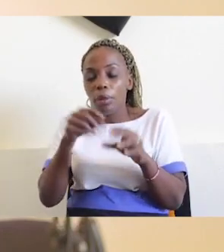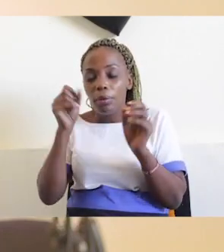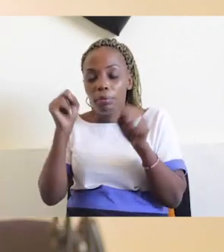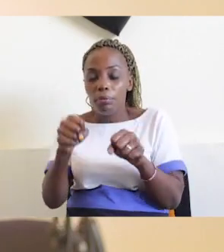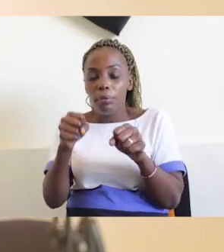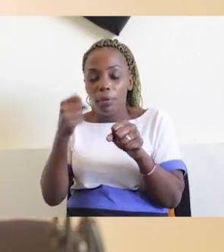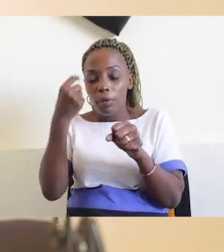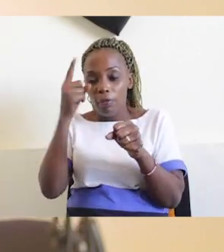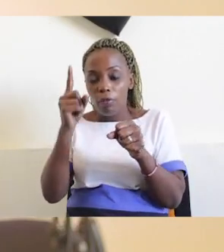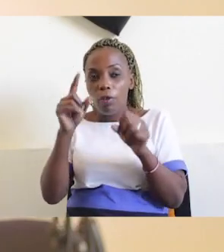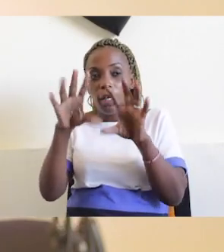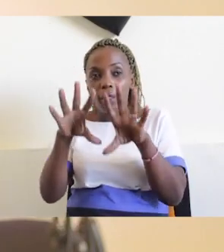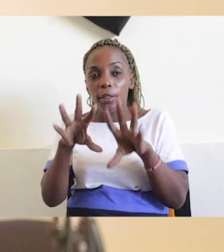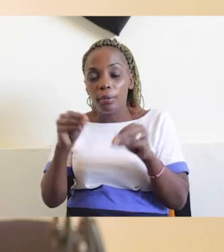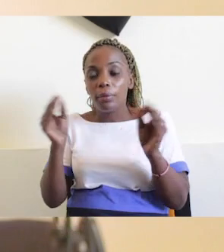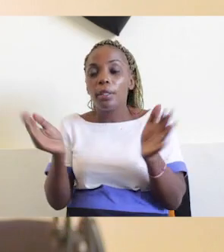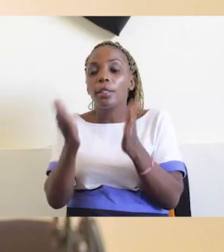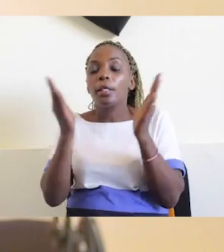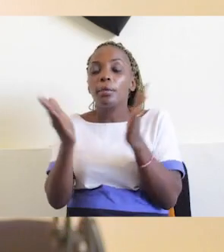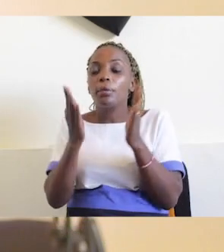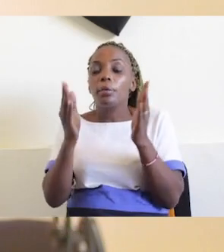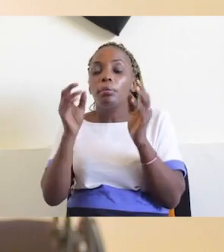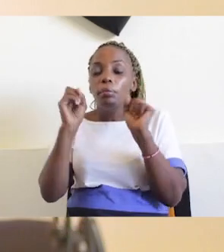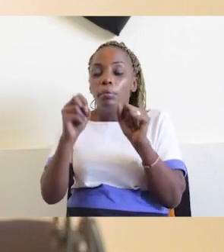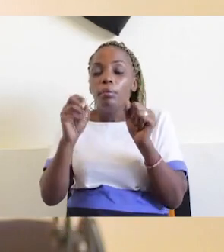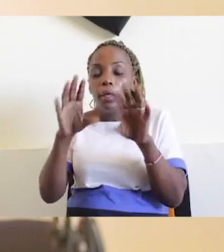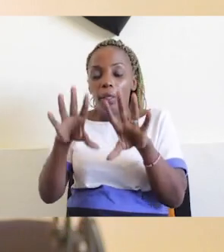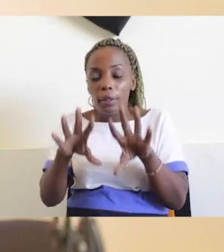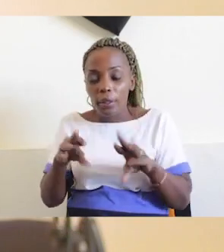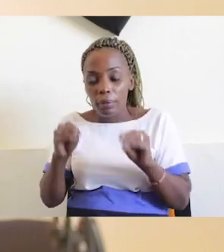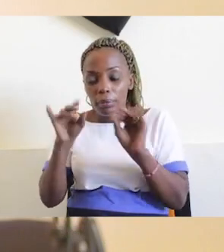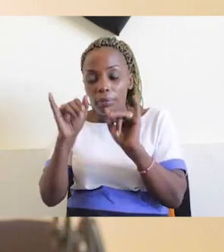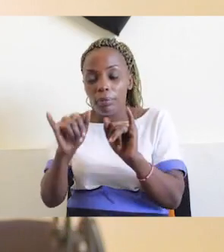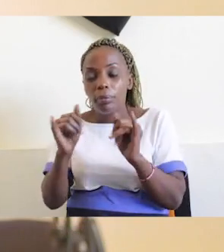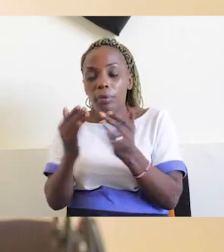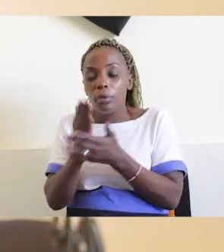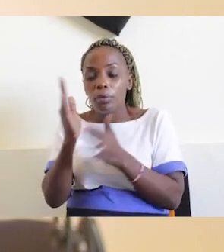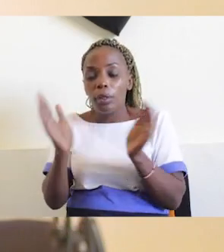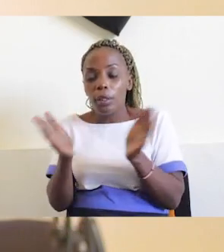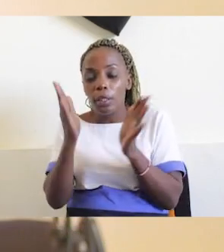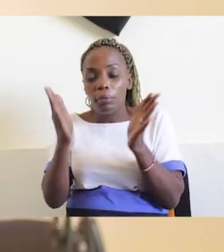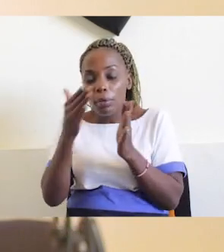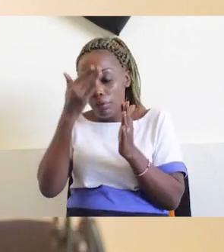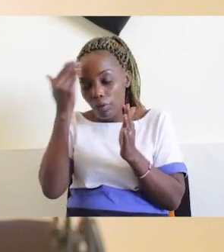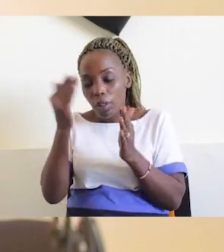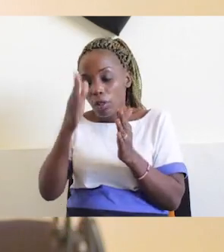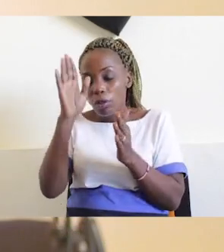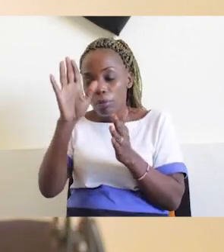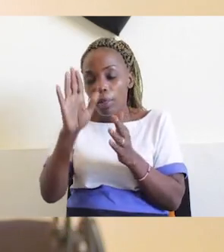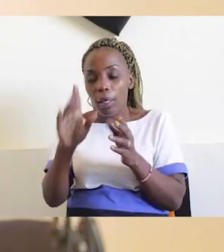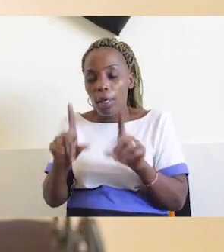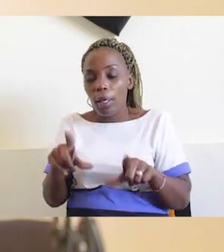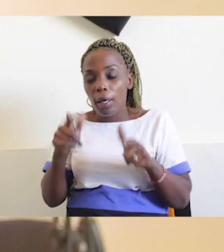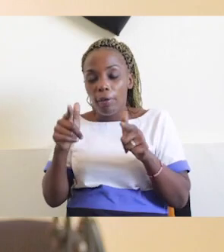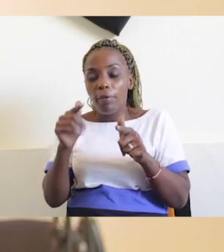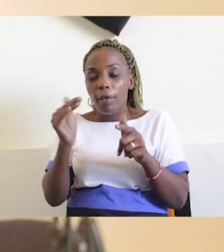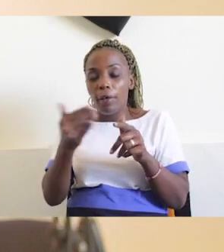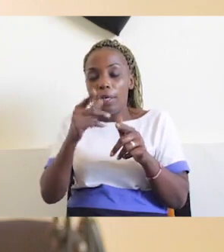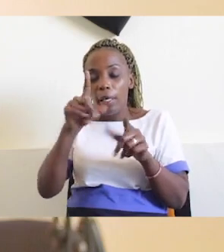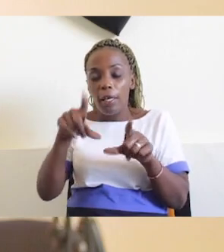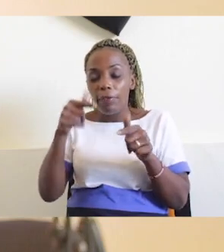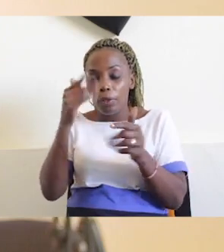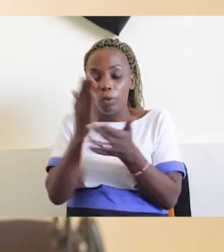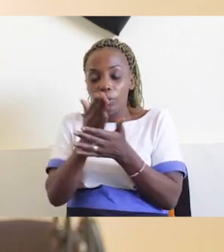settle for that encouragement. We may settle for less than God's purpose for our life because we settle or we end